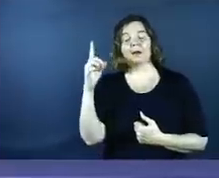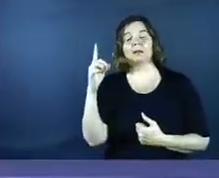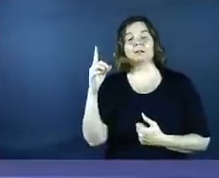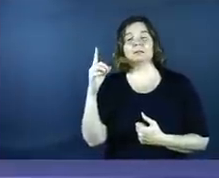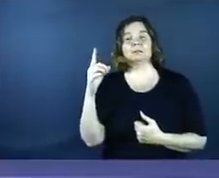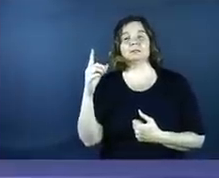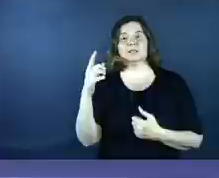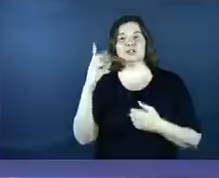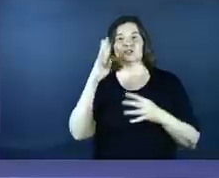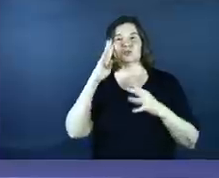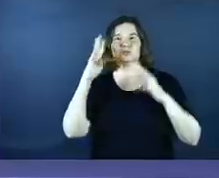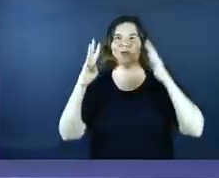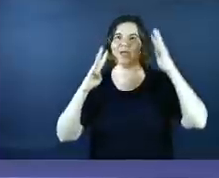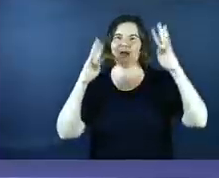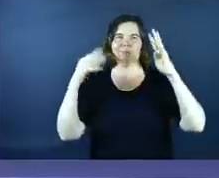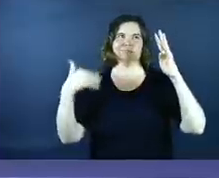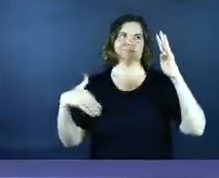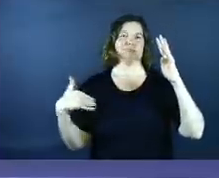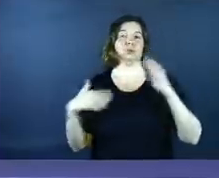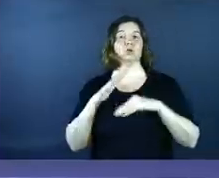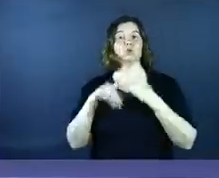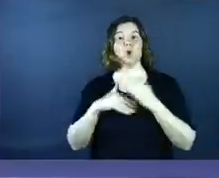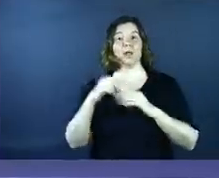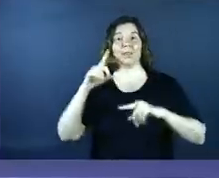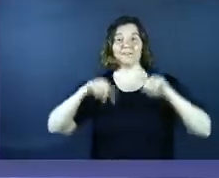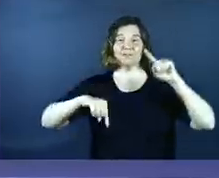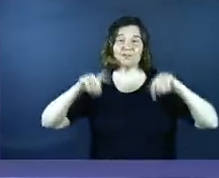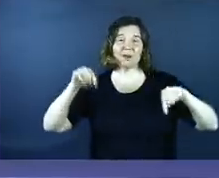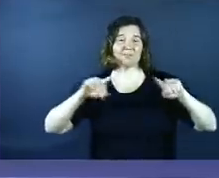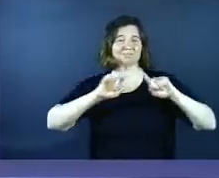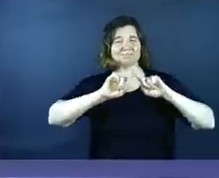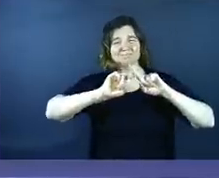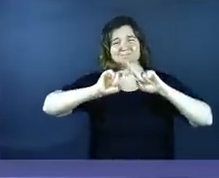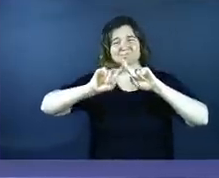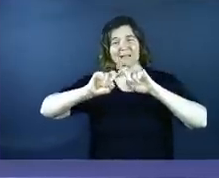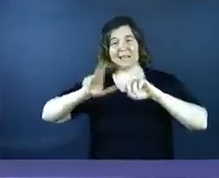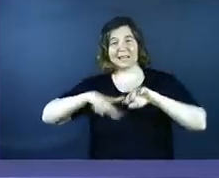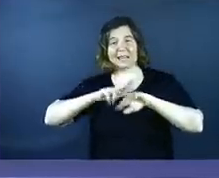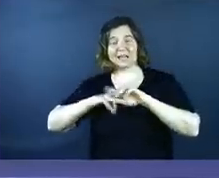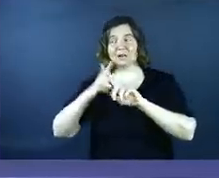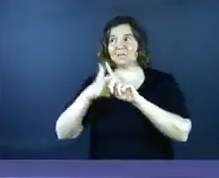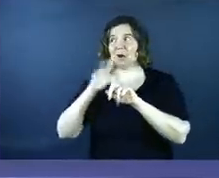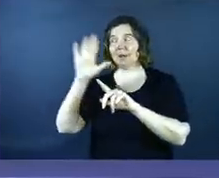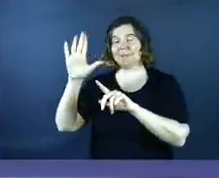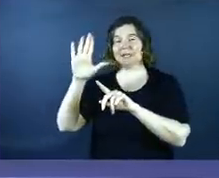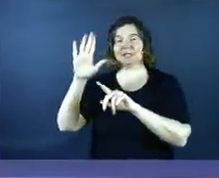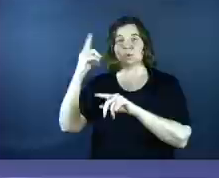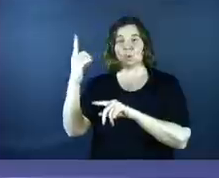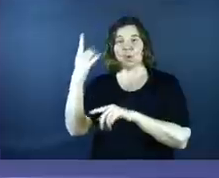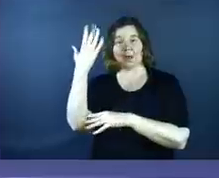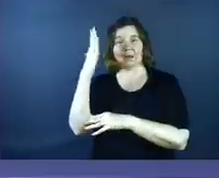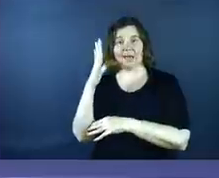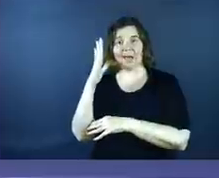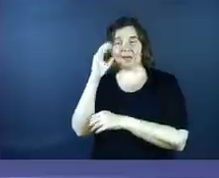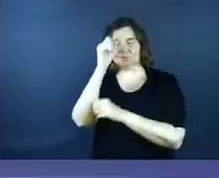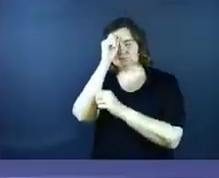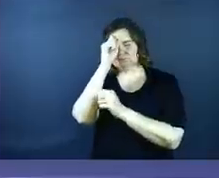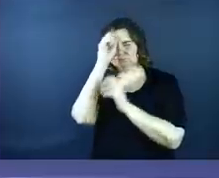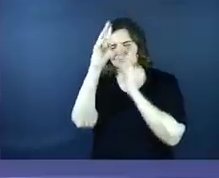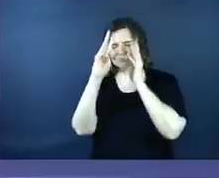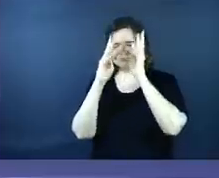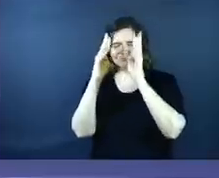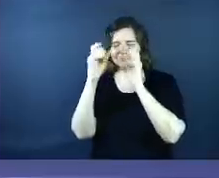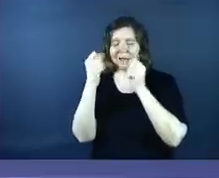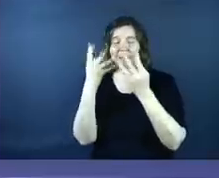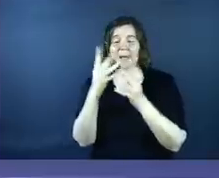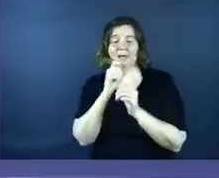incredibly creative. And so all the variety of everything in nature comes out of this one God, and he has the power to